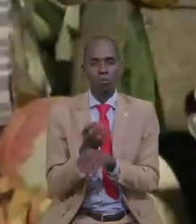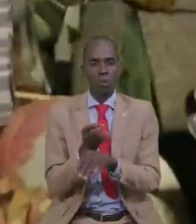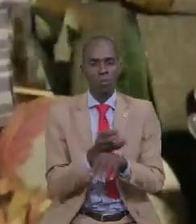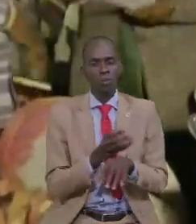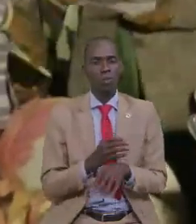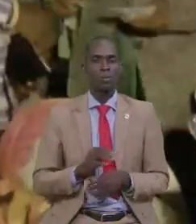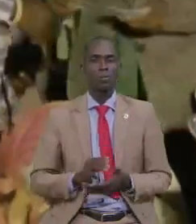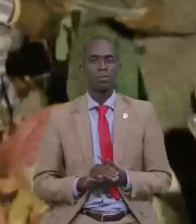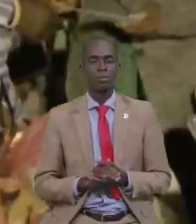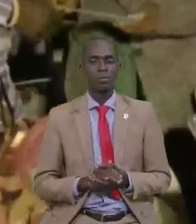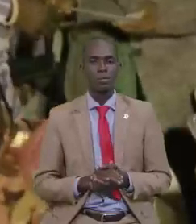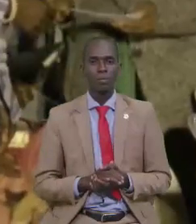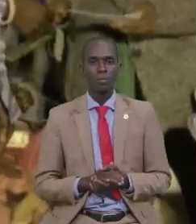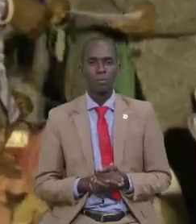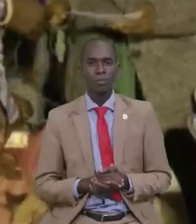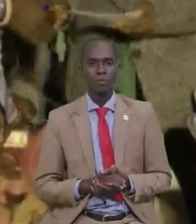Pastor.